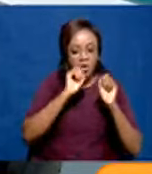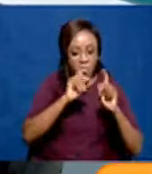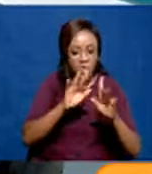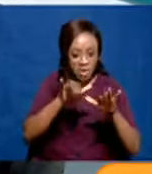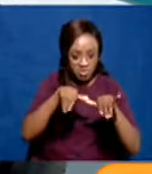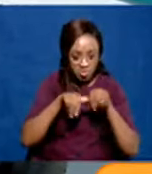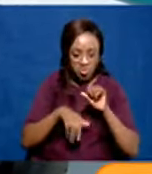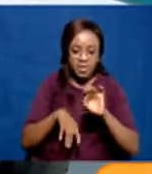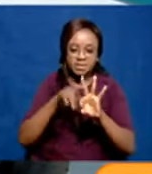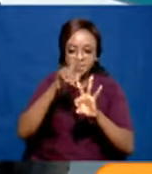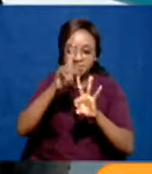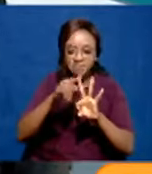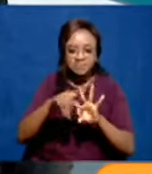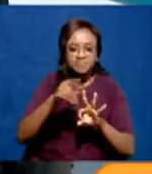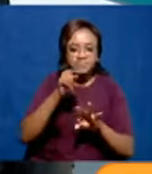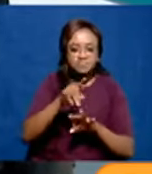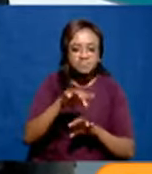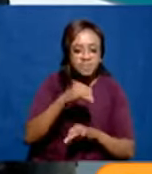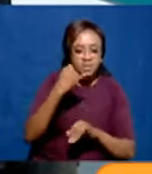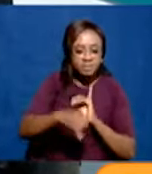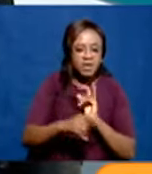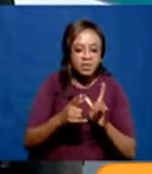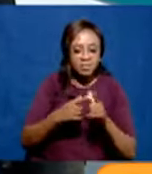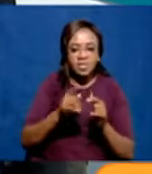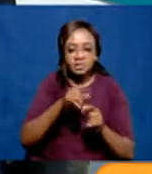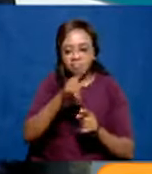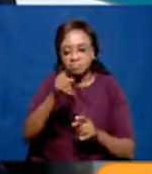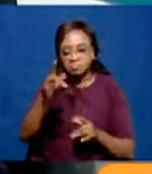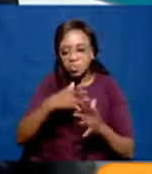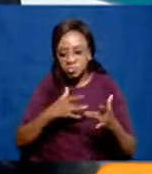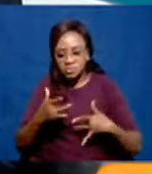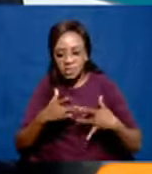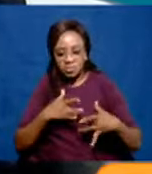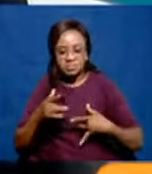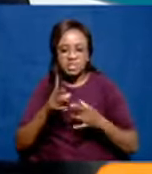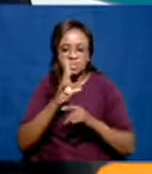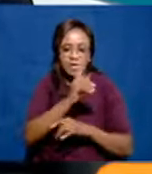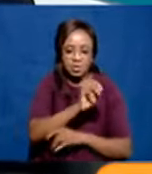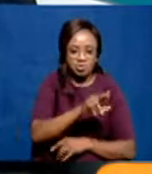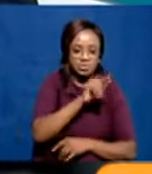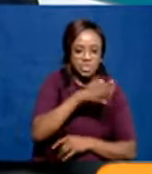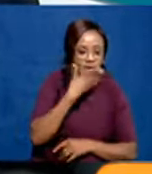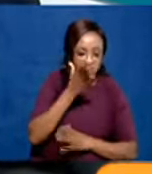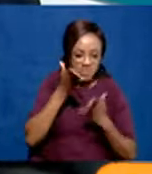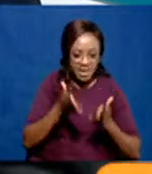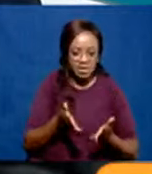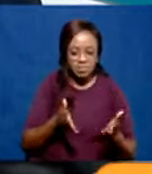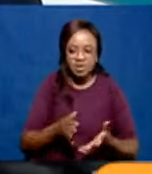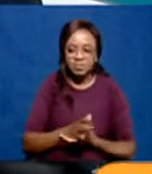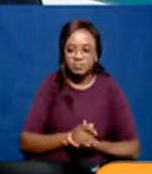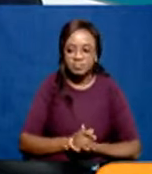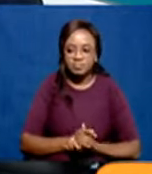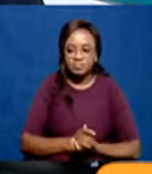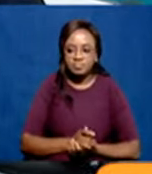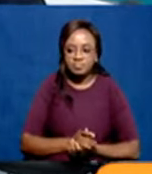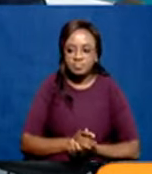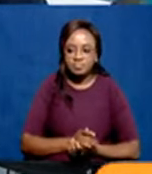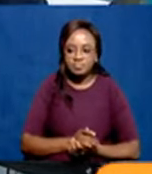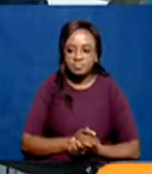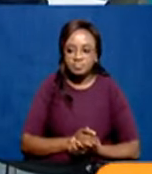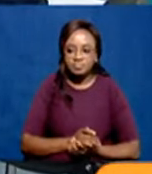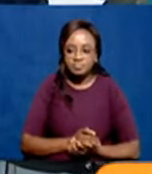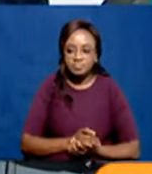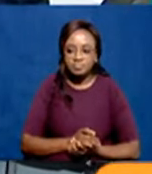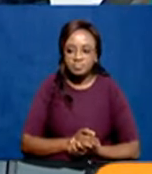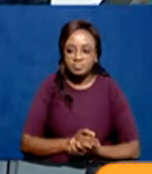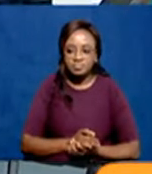go to Christine to raise a concern, then the questions go like that, and Daktari answers them in real time. Yes. You know, as we talk about the Social Health Insurance Fund and